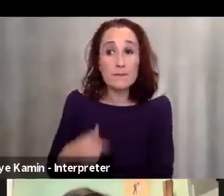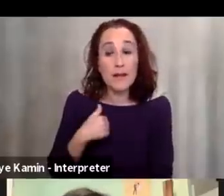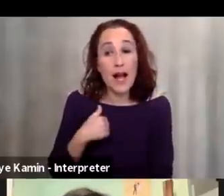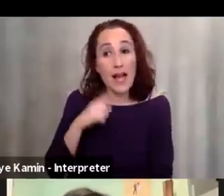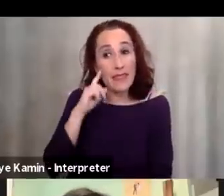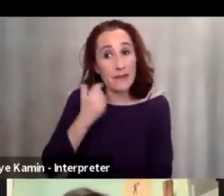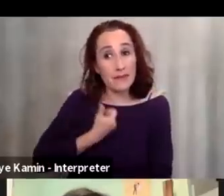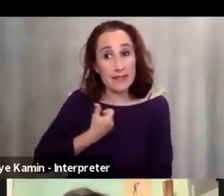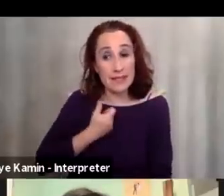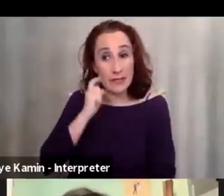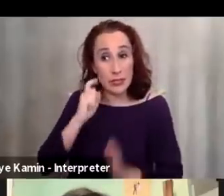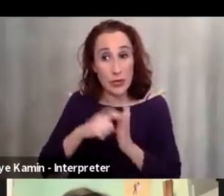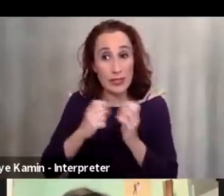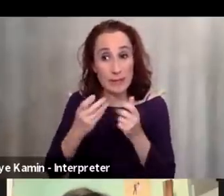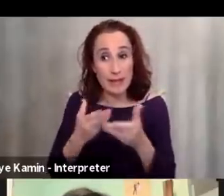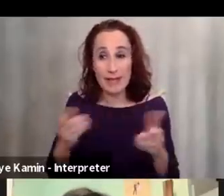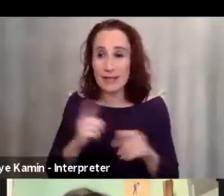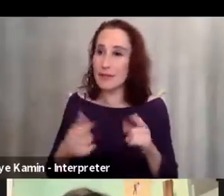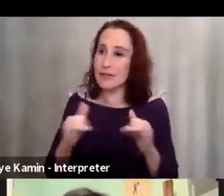what I've learned is that,